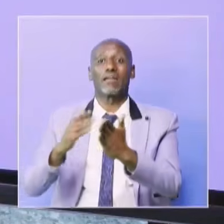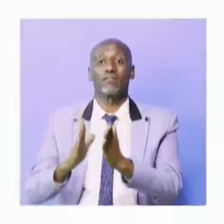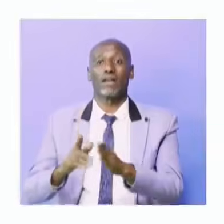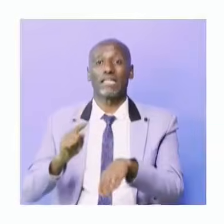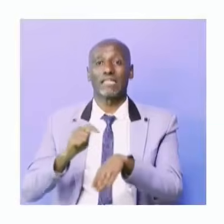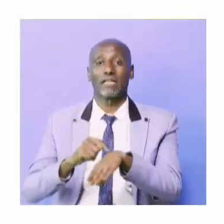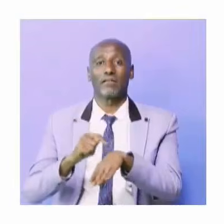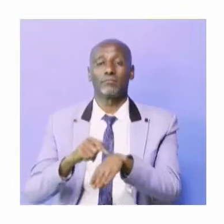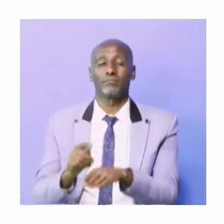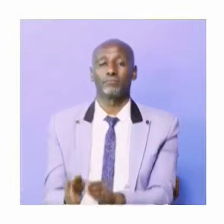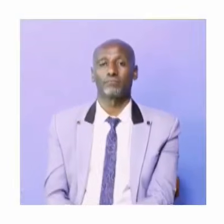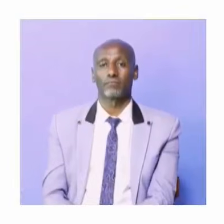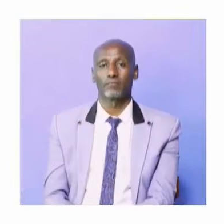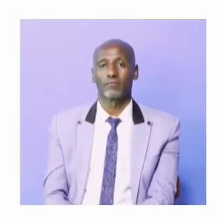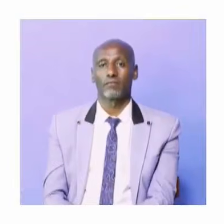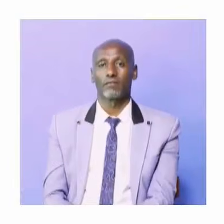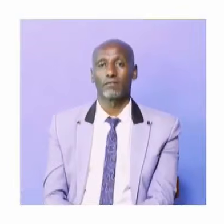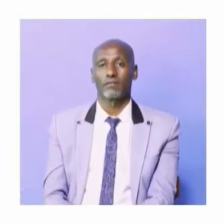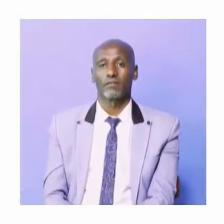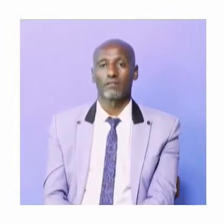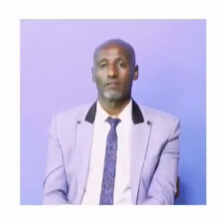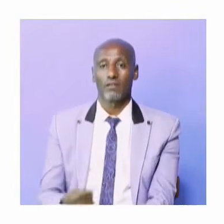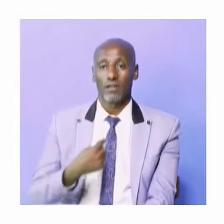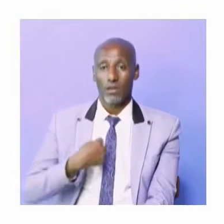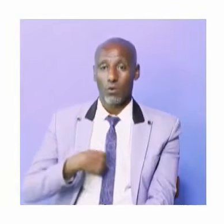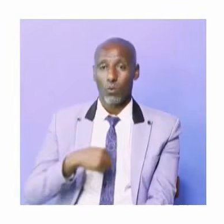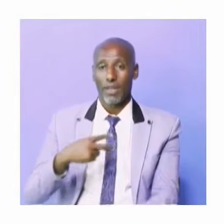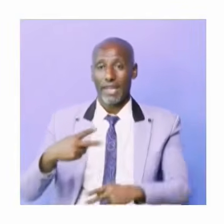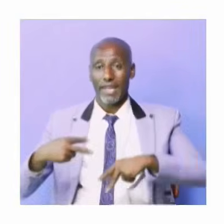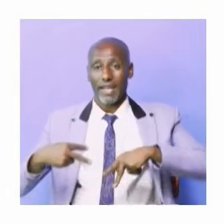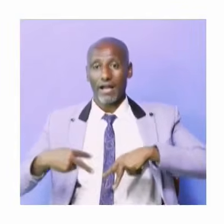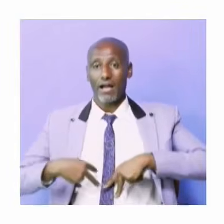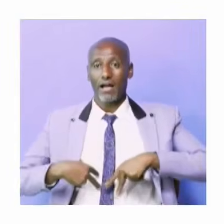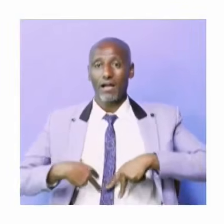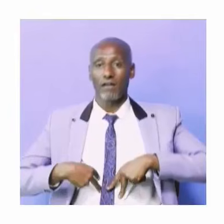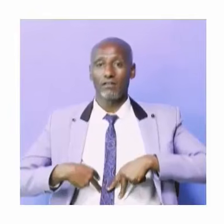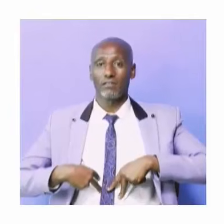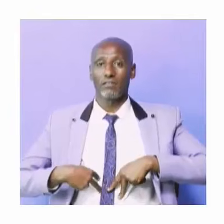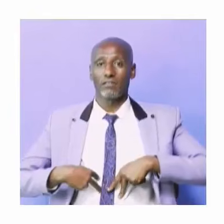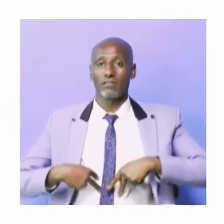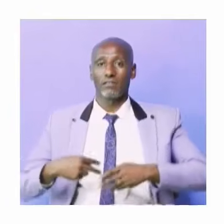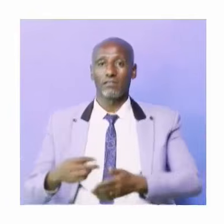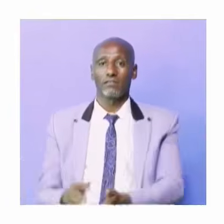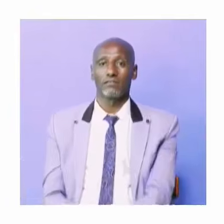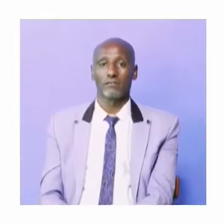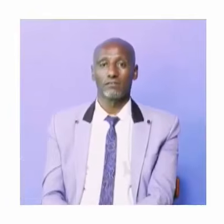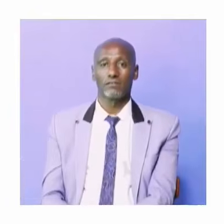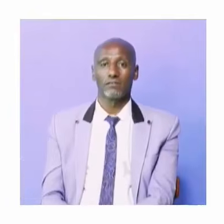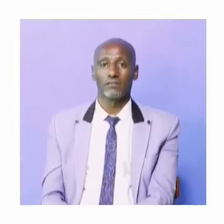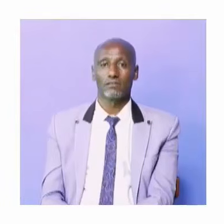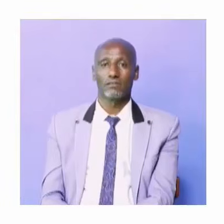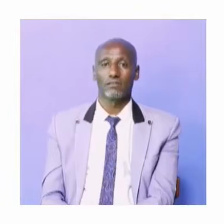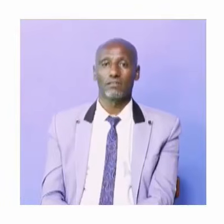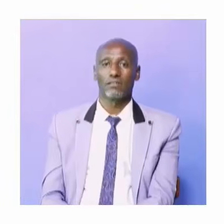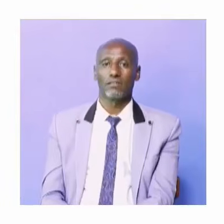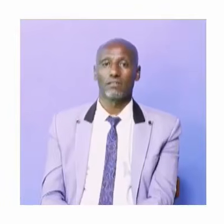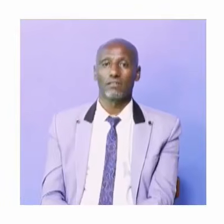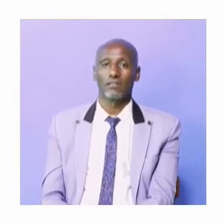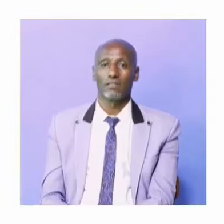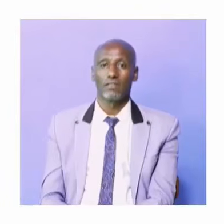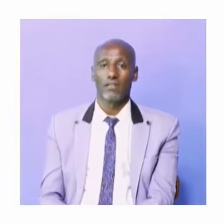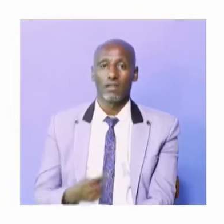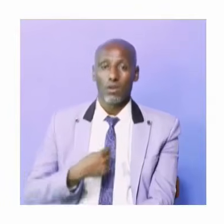one. We have, or we learn, let's make it learn, to make it clear. We